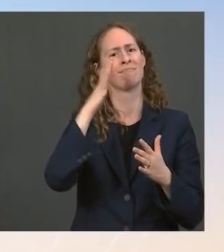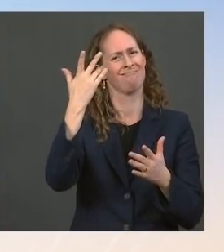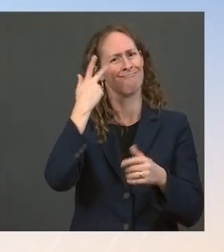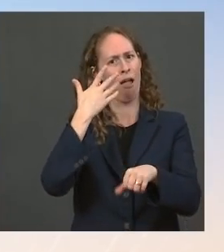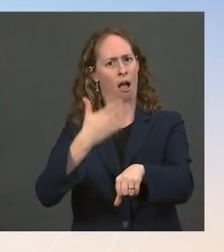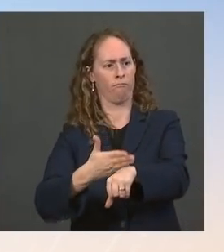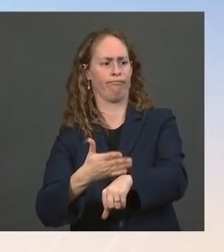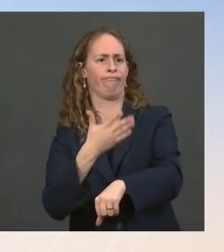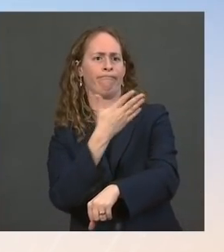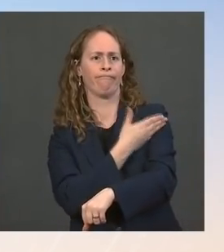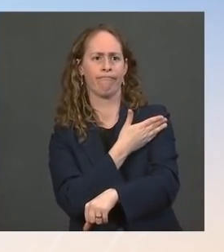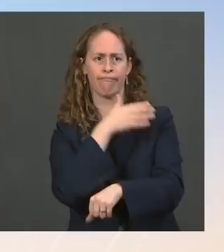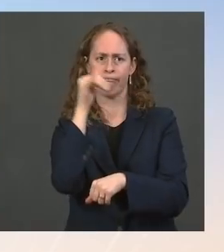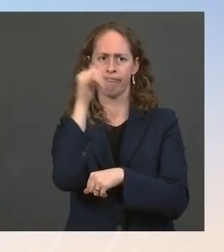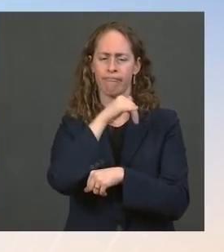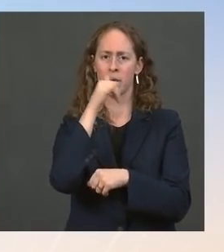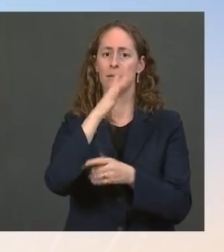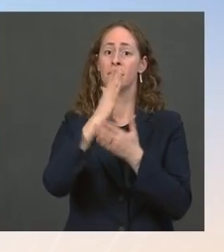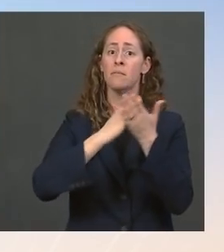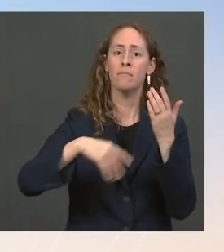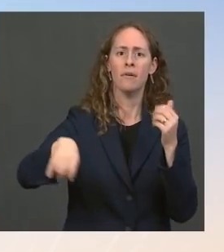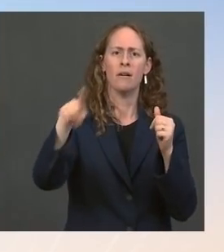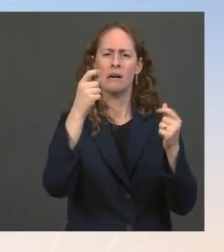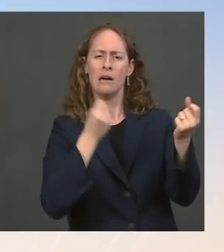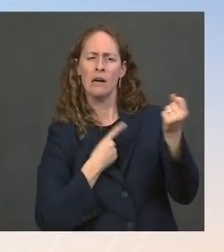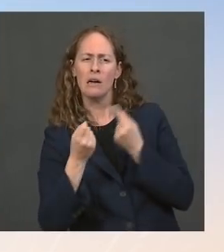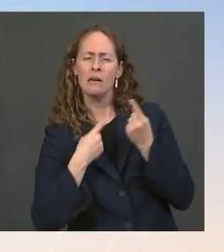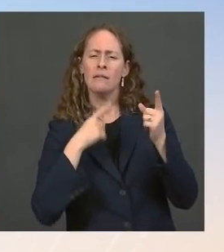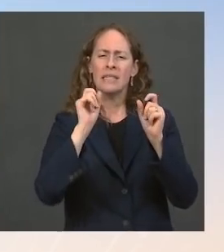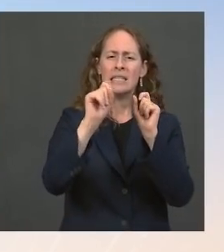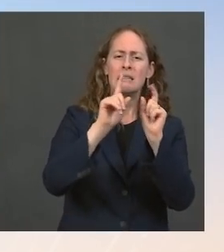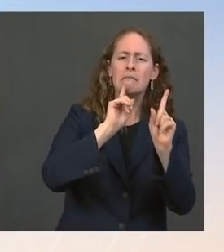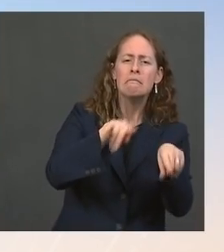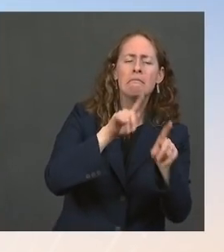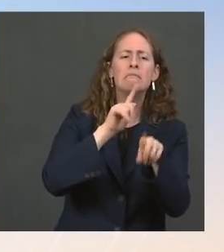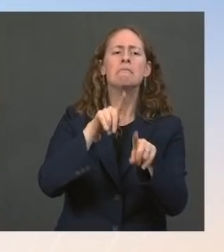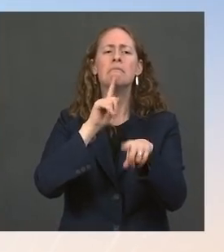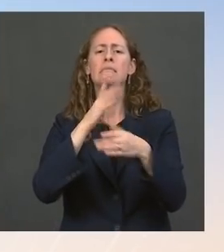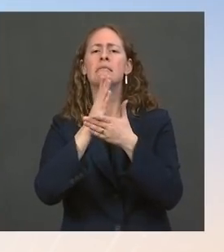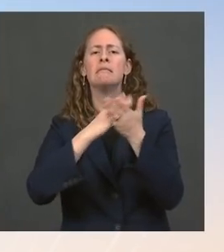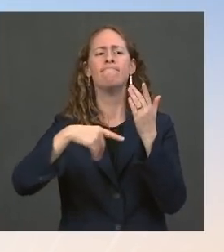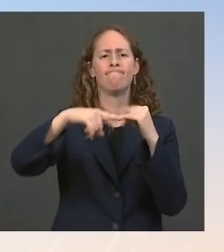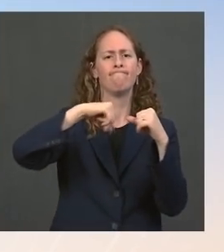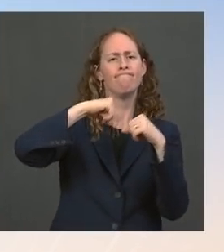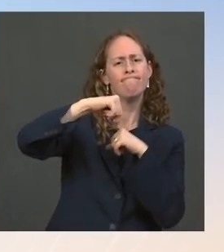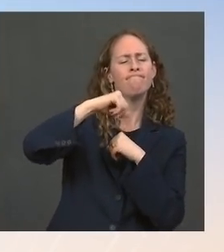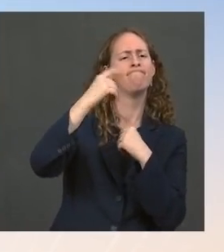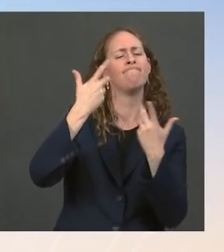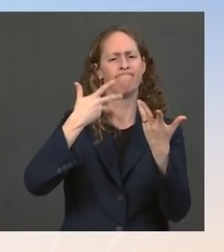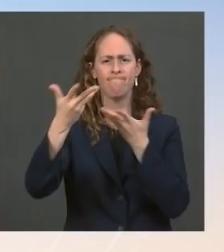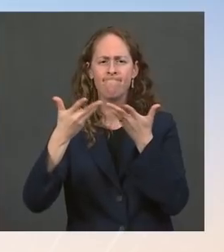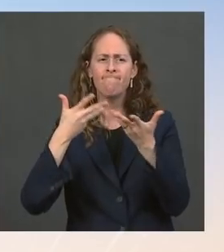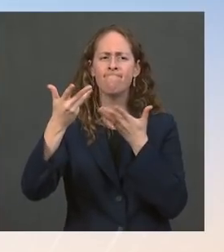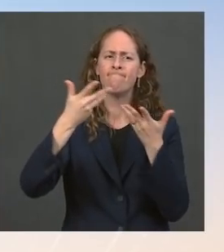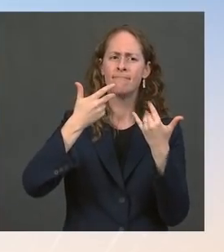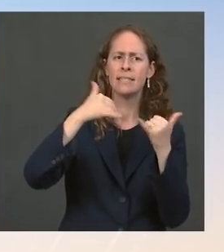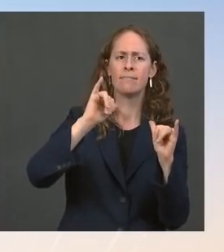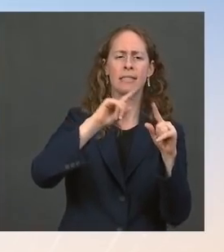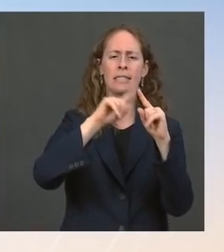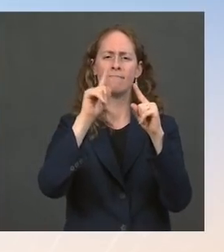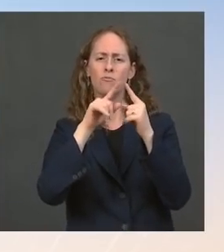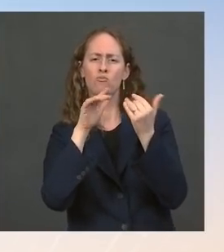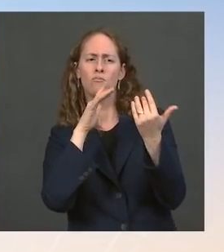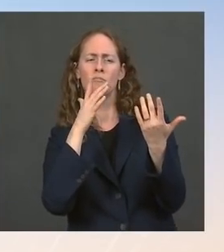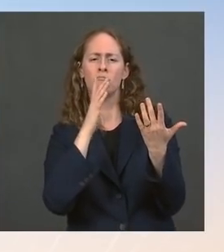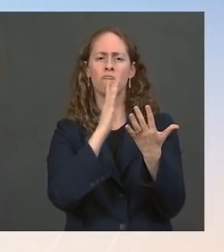in addressing people's questions, addressing hesitancy or resistance, whatever it may be. And we've taken a range of steps, not just